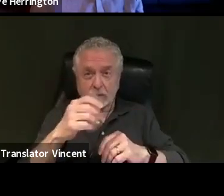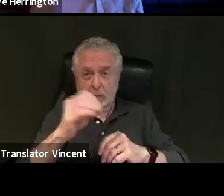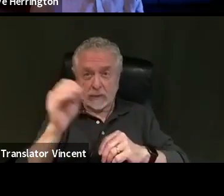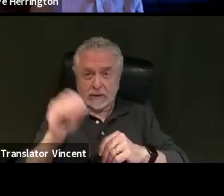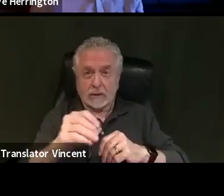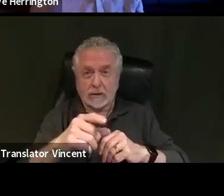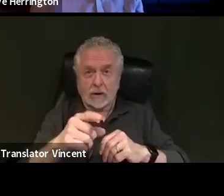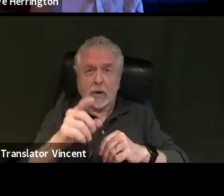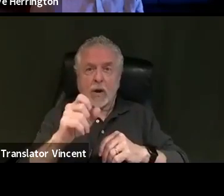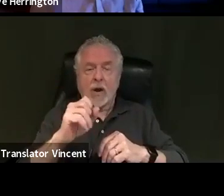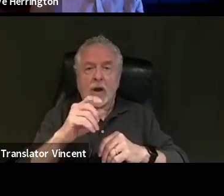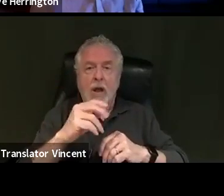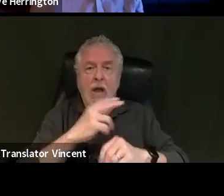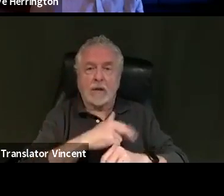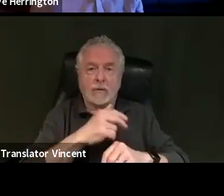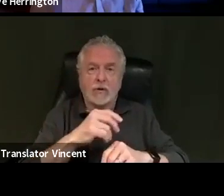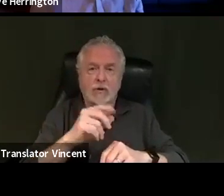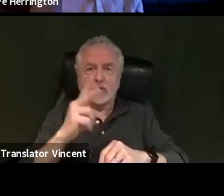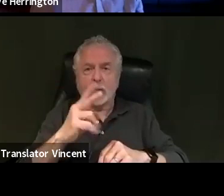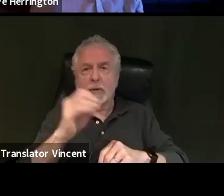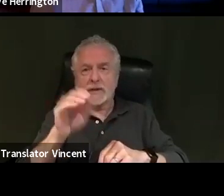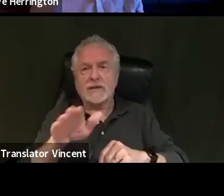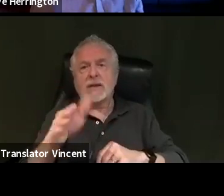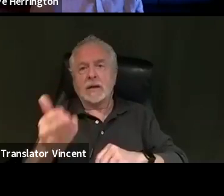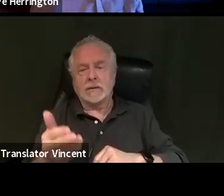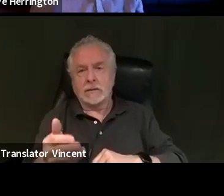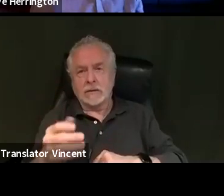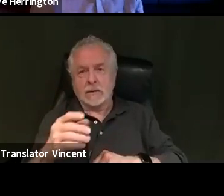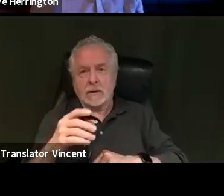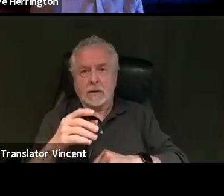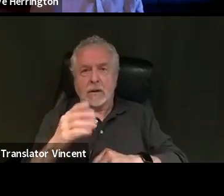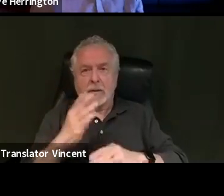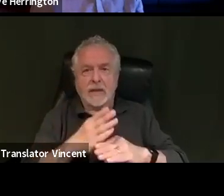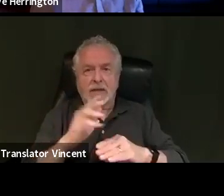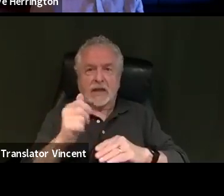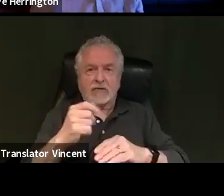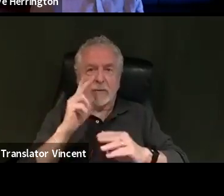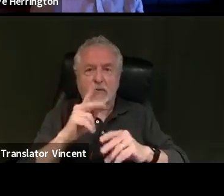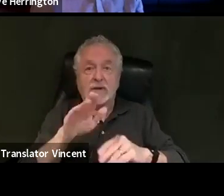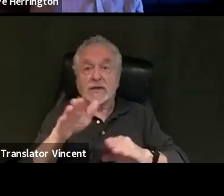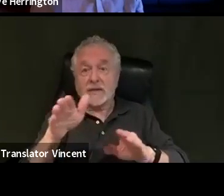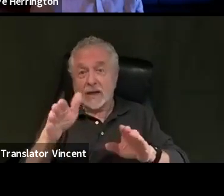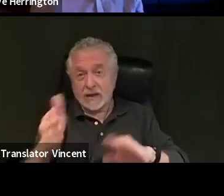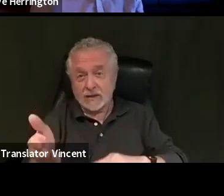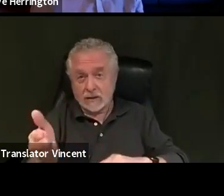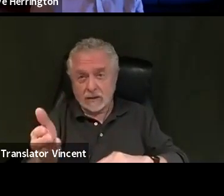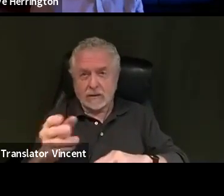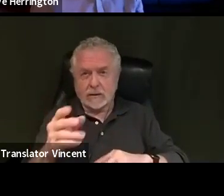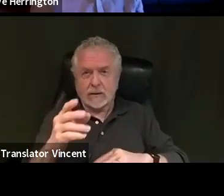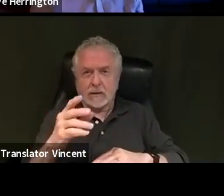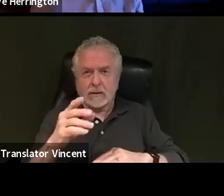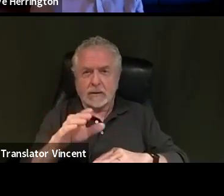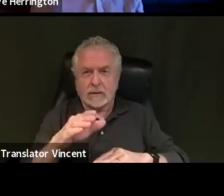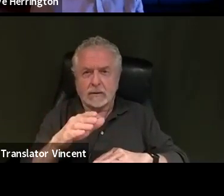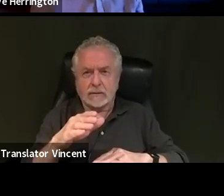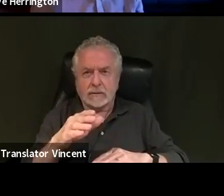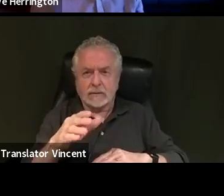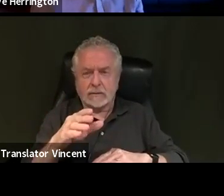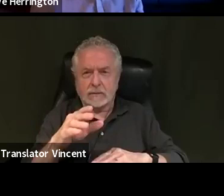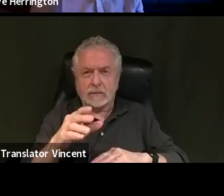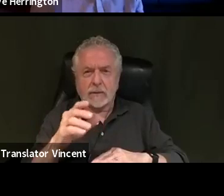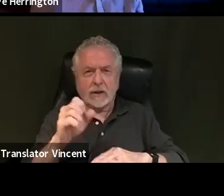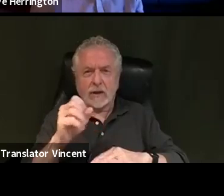10% were ever hospitalized and 2% died. And the median age of people who died was in the 80s.